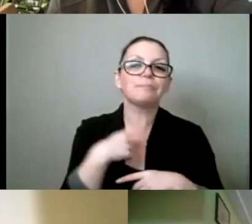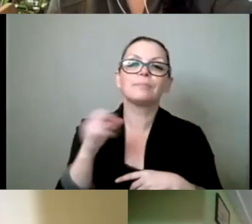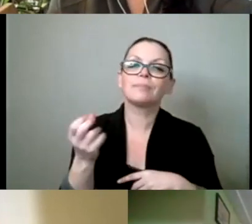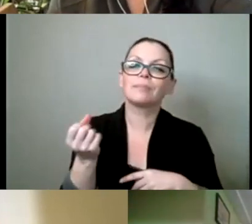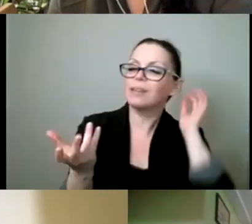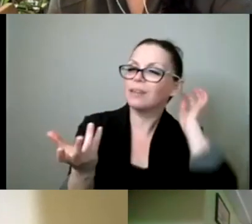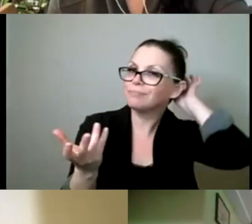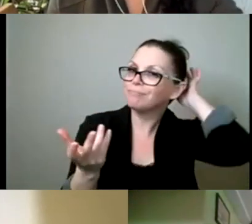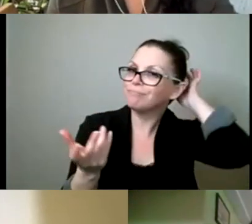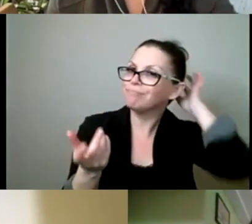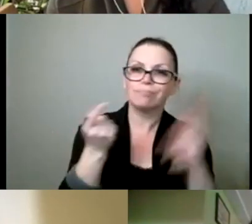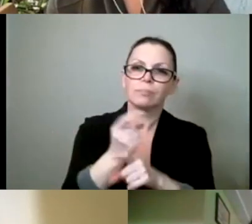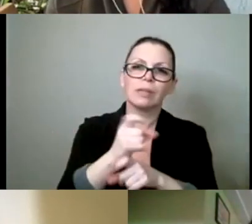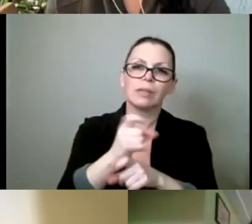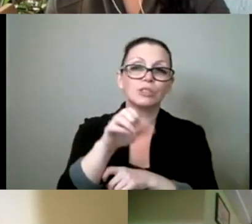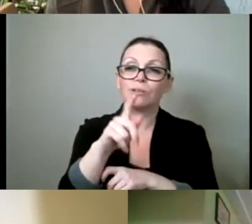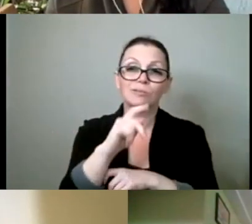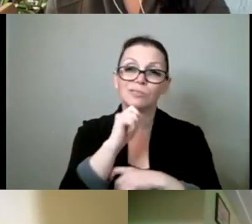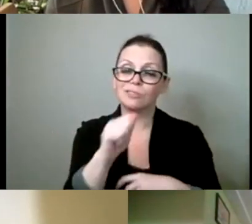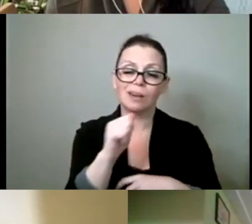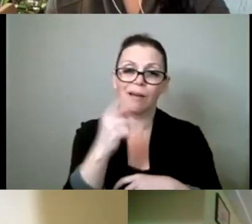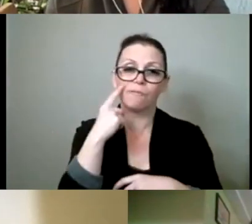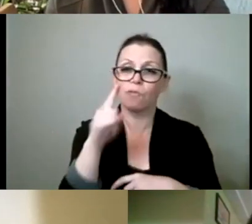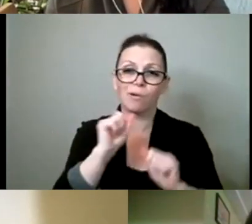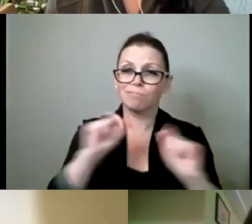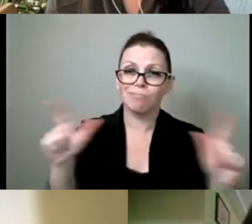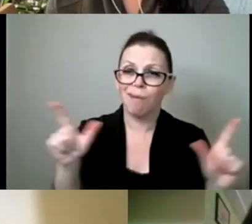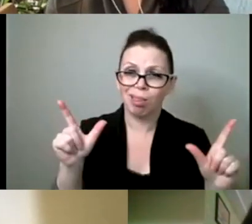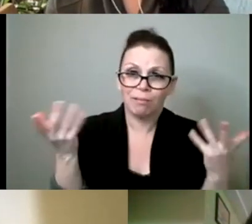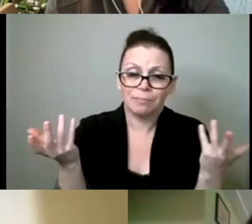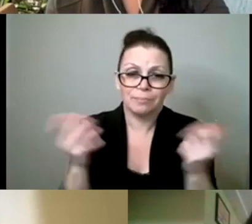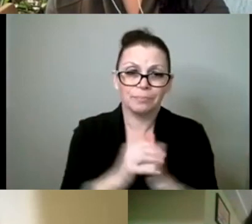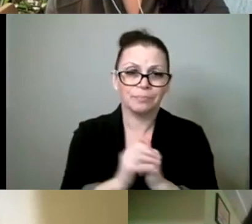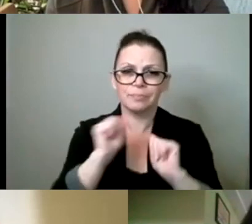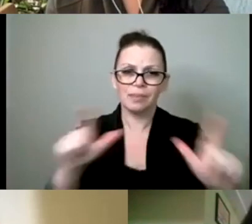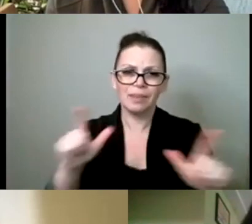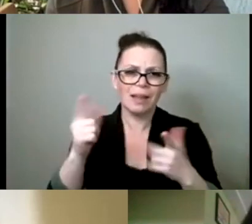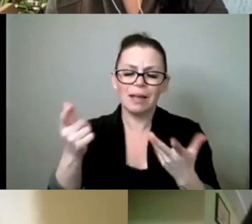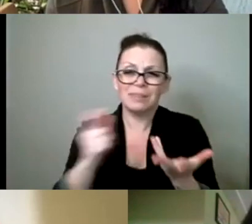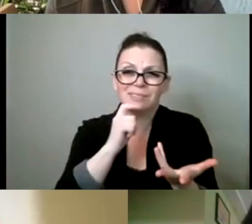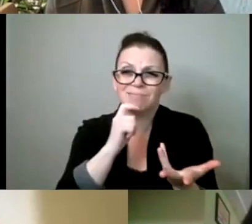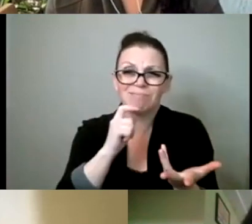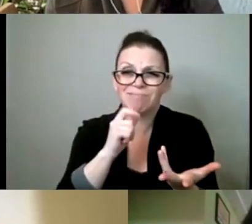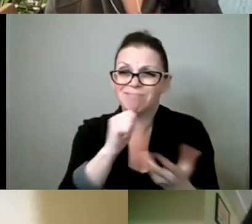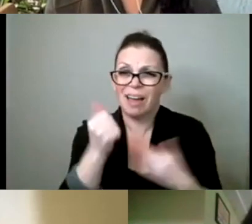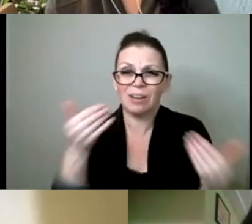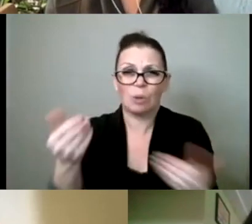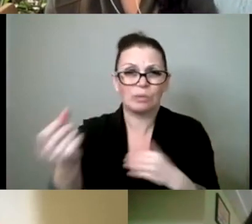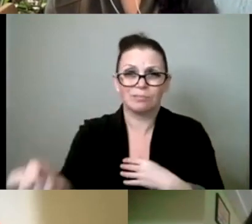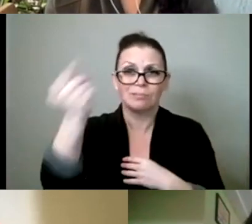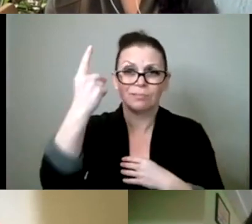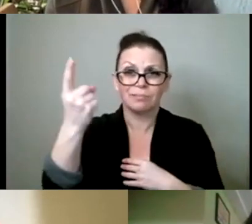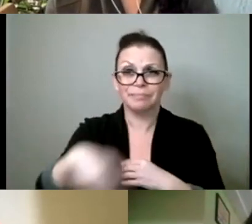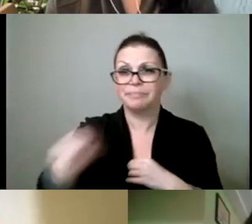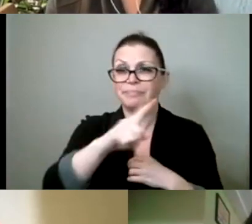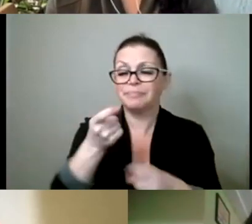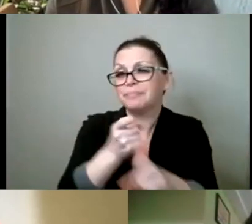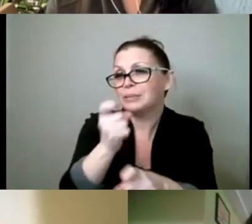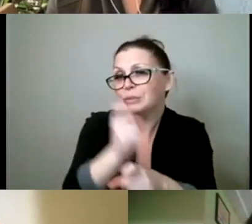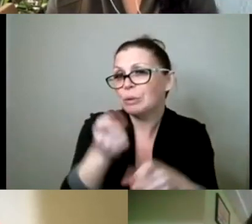and so the jokes are not necessarily for everybody, and everybody's not going to get them. And so, you